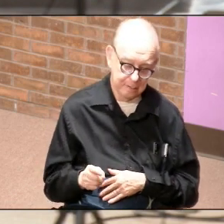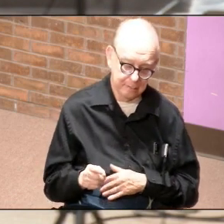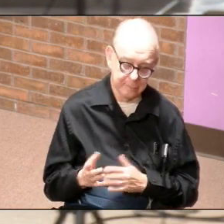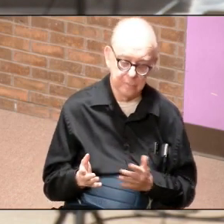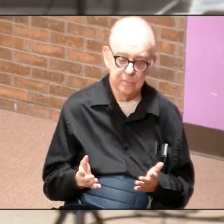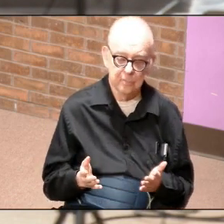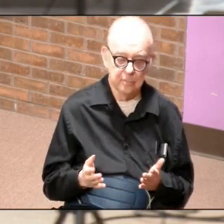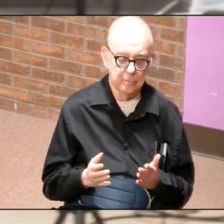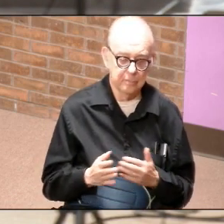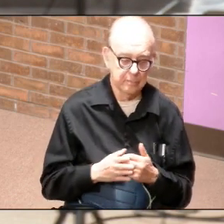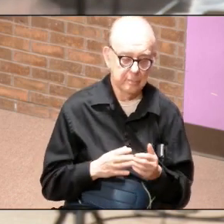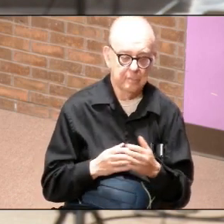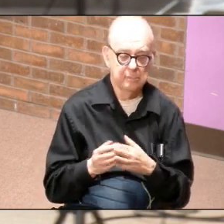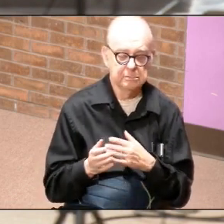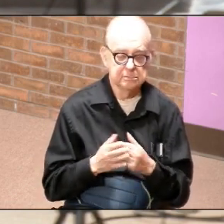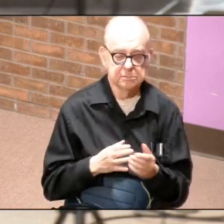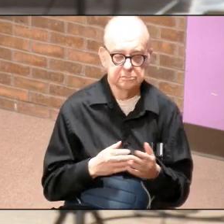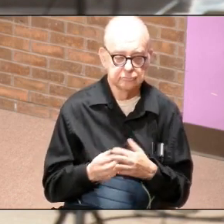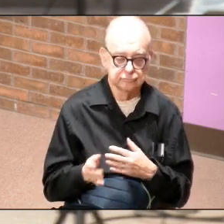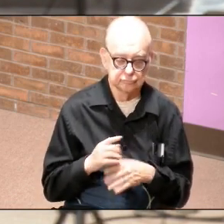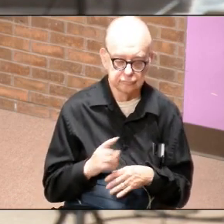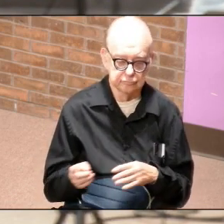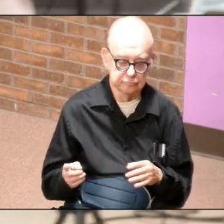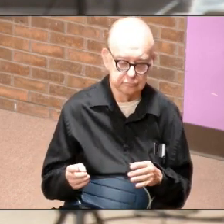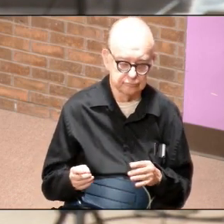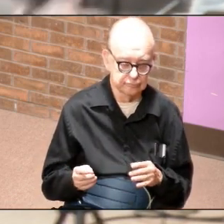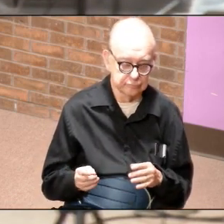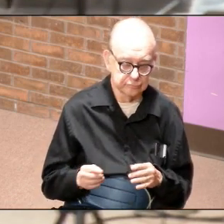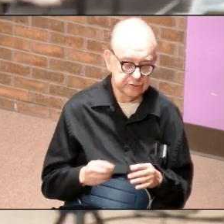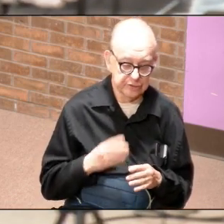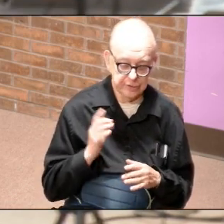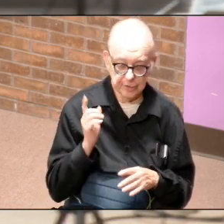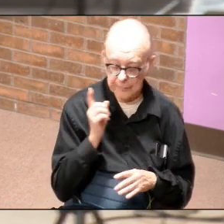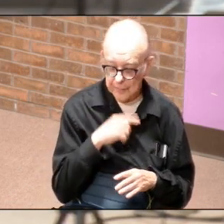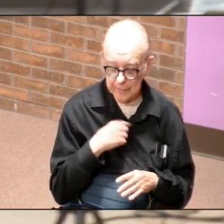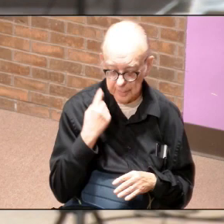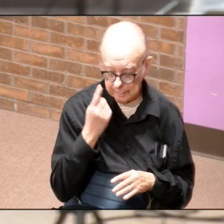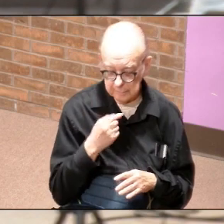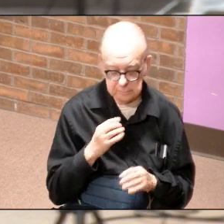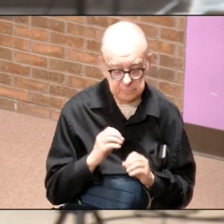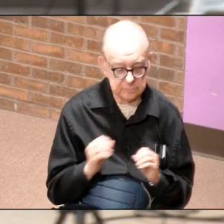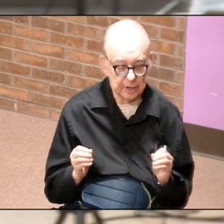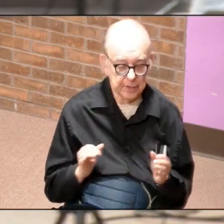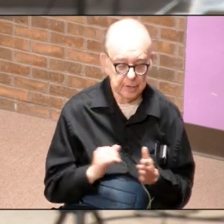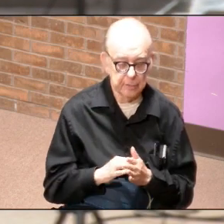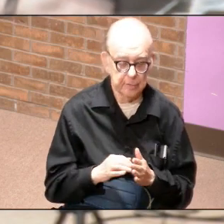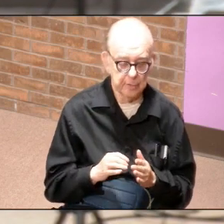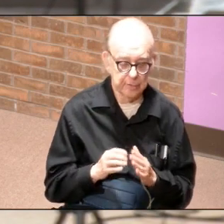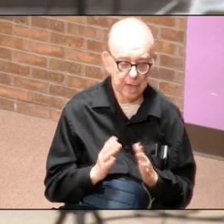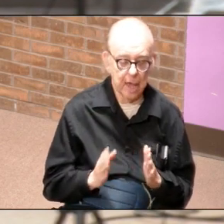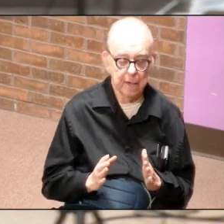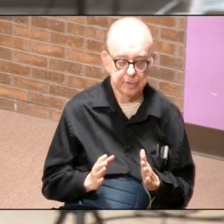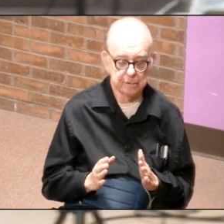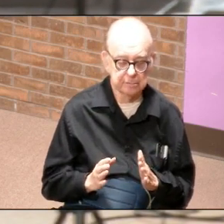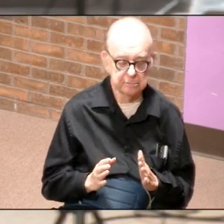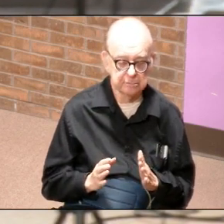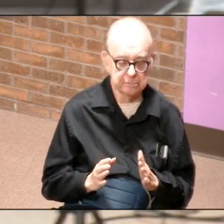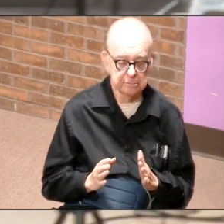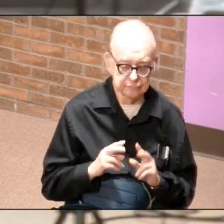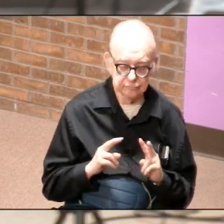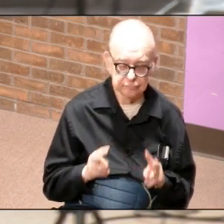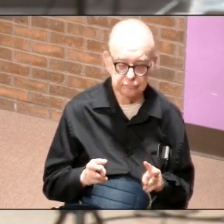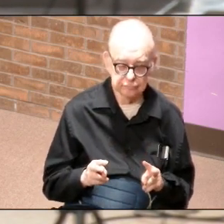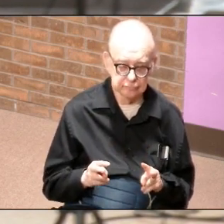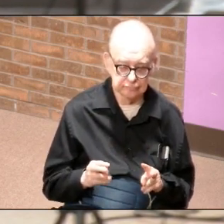Those buildings, they're just a facade. There's nothing to them. And then you look